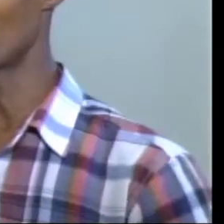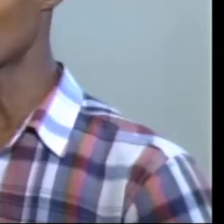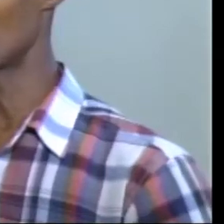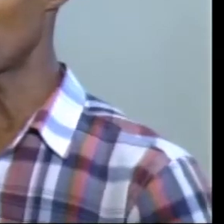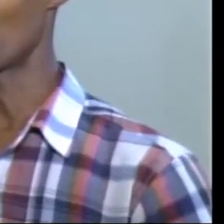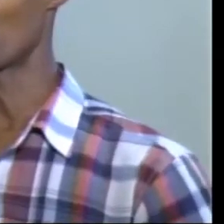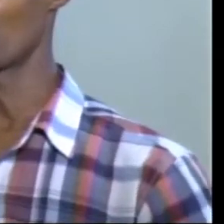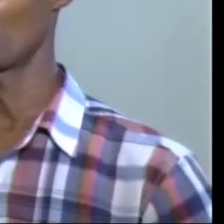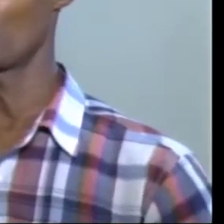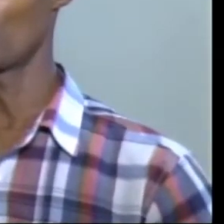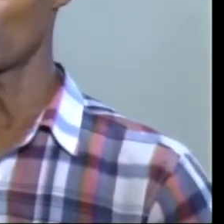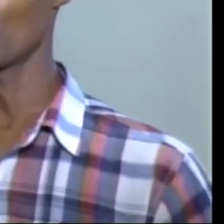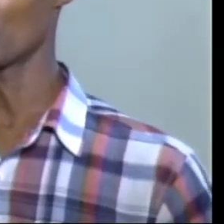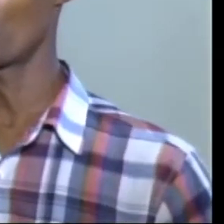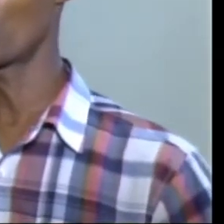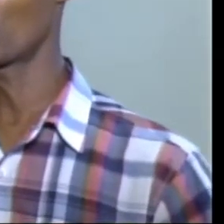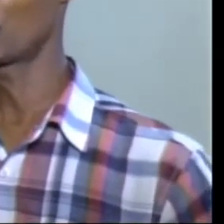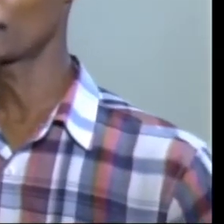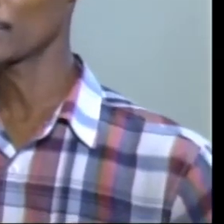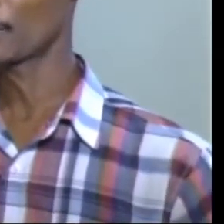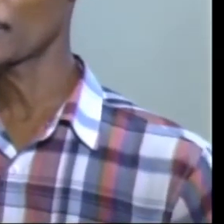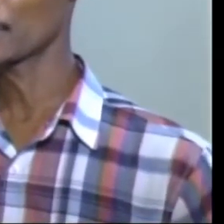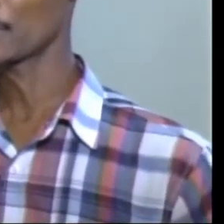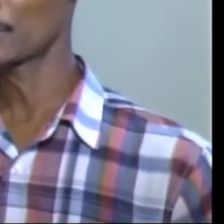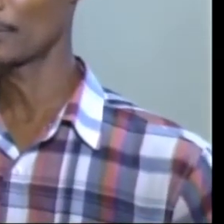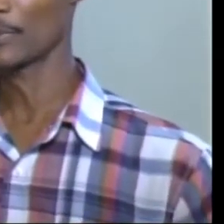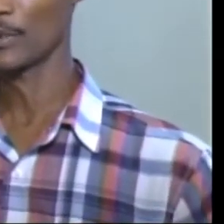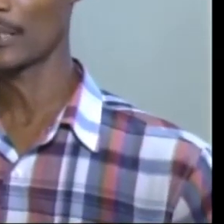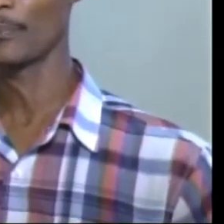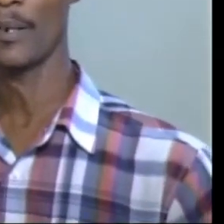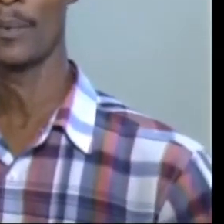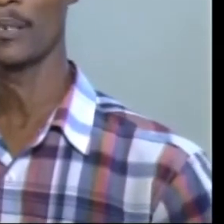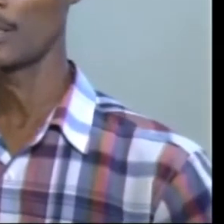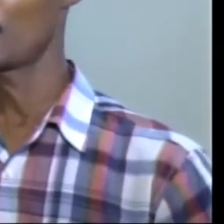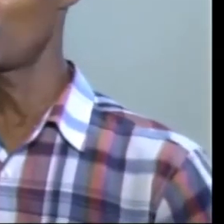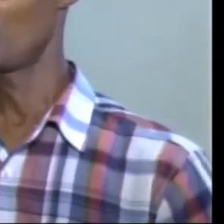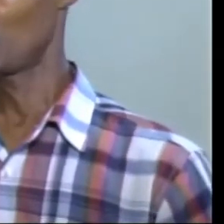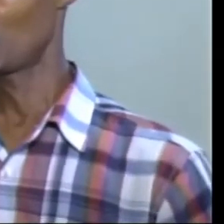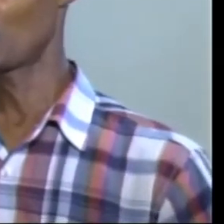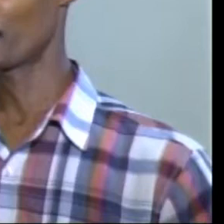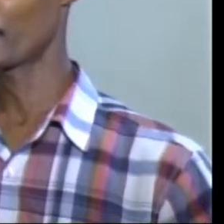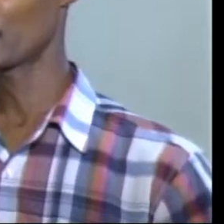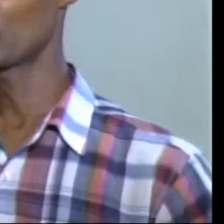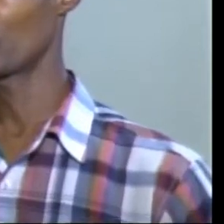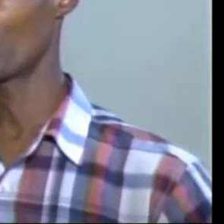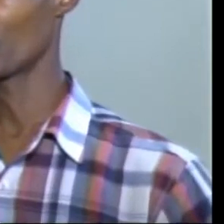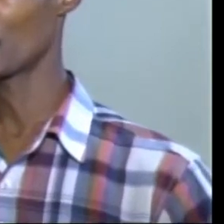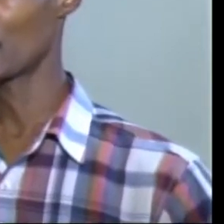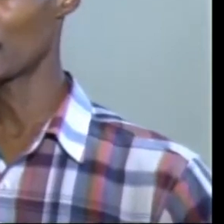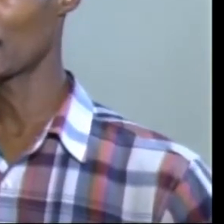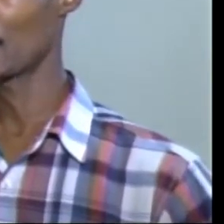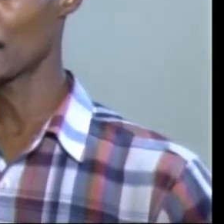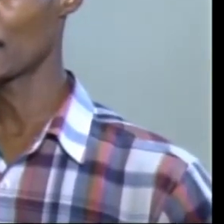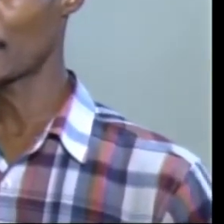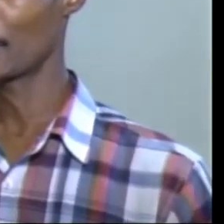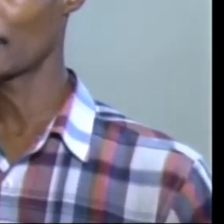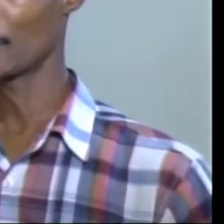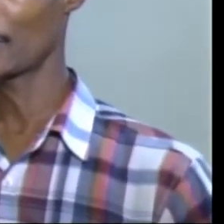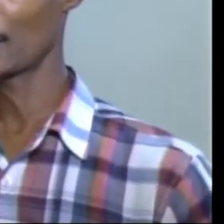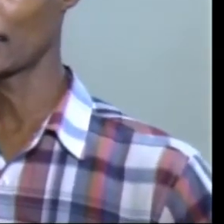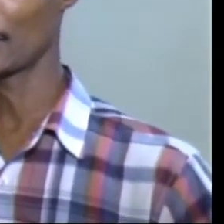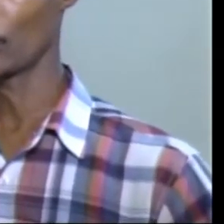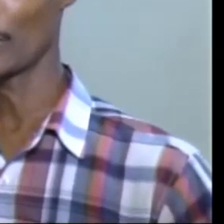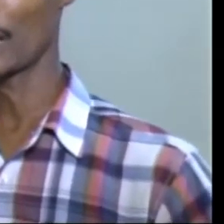than what you see here. We will bring up some more and put some prices on them so that the public they're free to purchase anything they see that